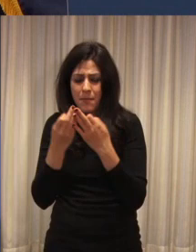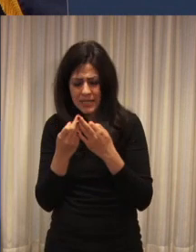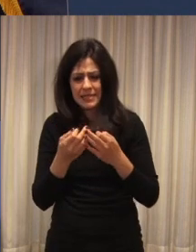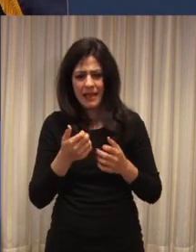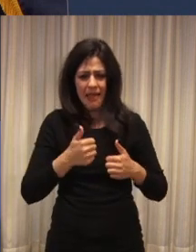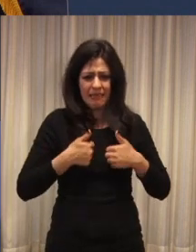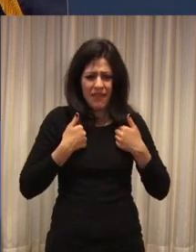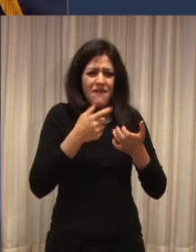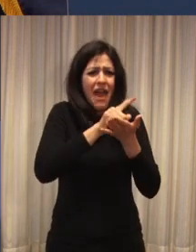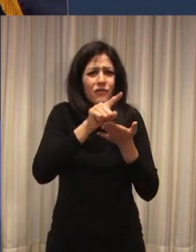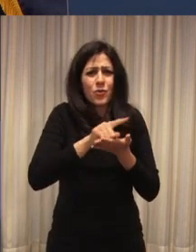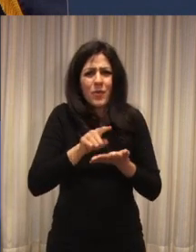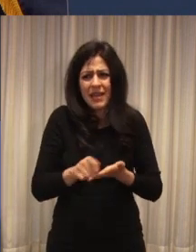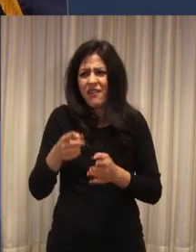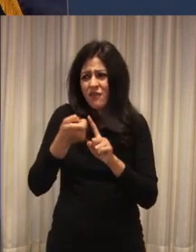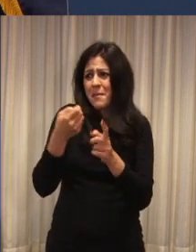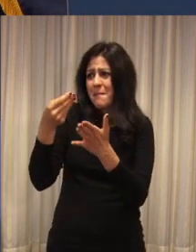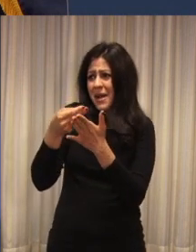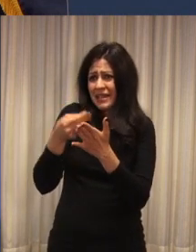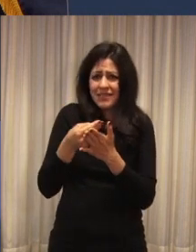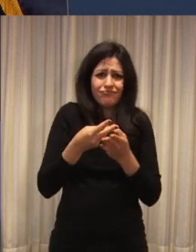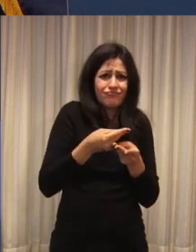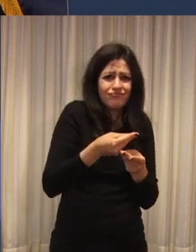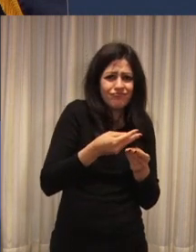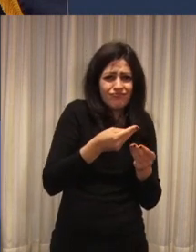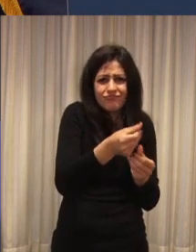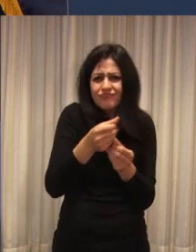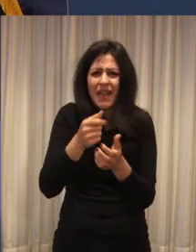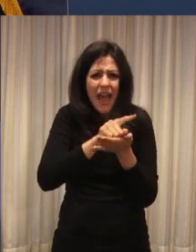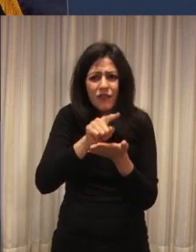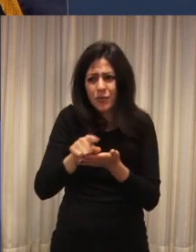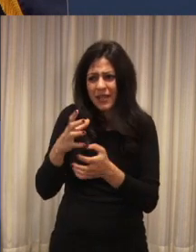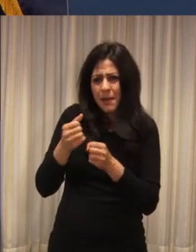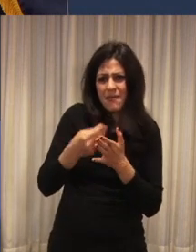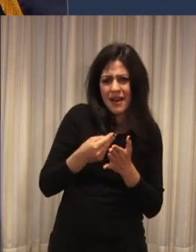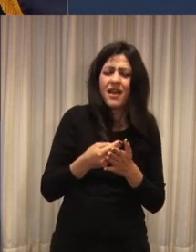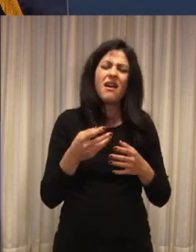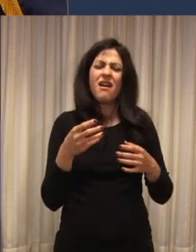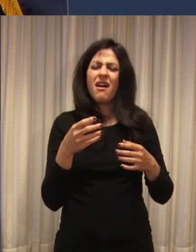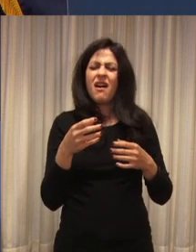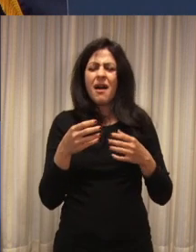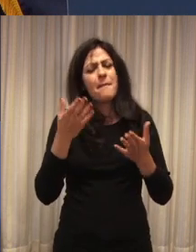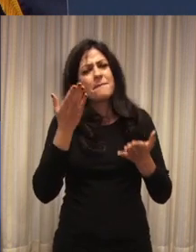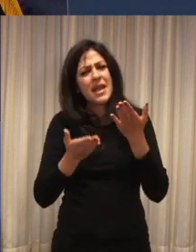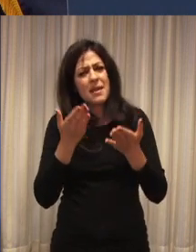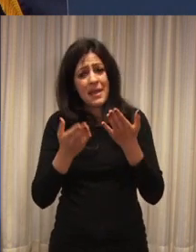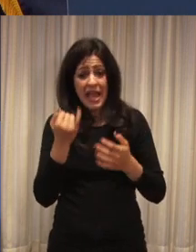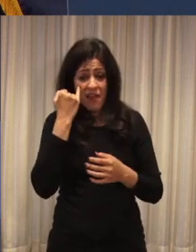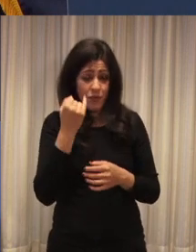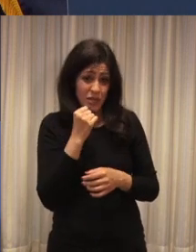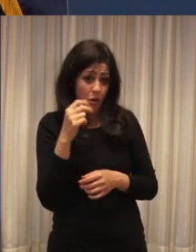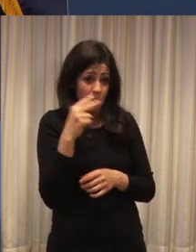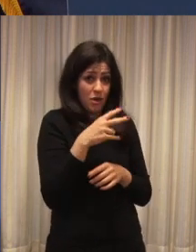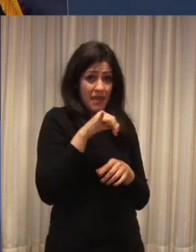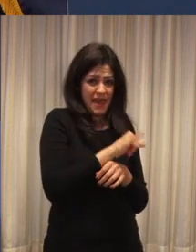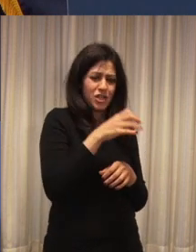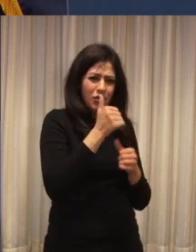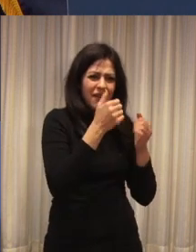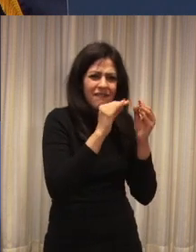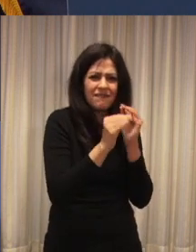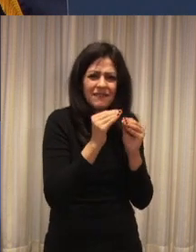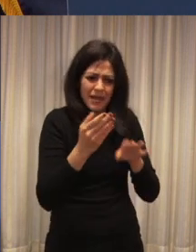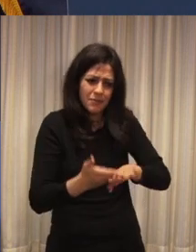to paycheck. If we emerge from this and we don't take the time to address that, then I think we've failed to do right